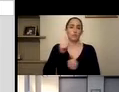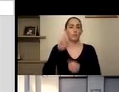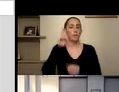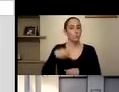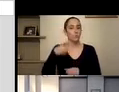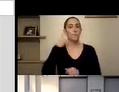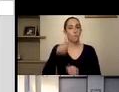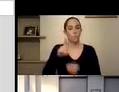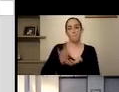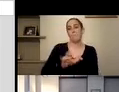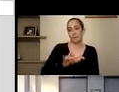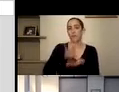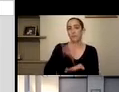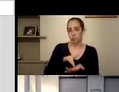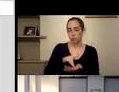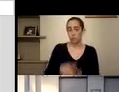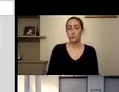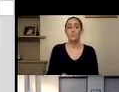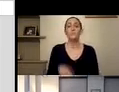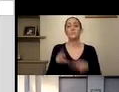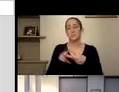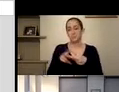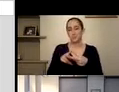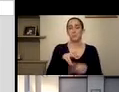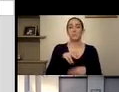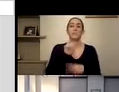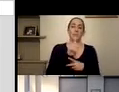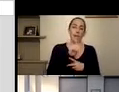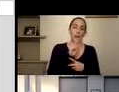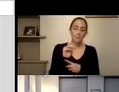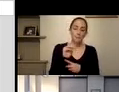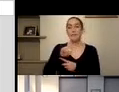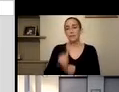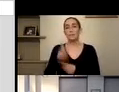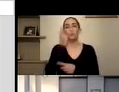give us a financial update. You know, we've been going through